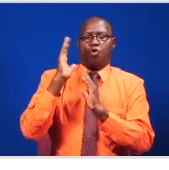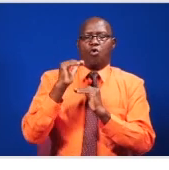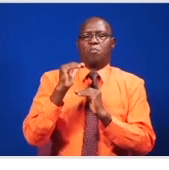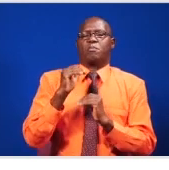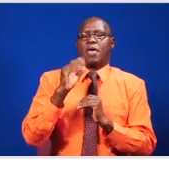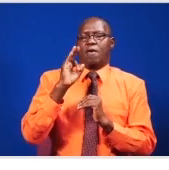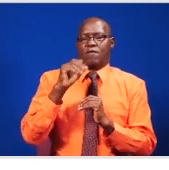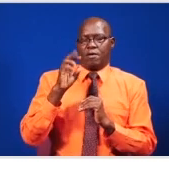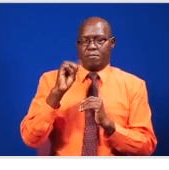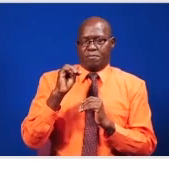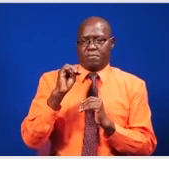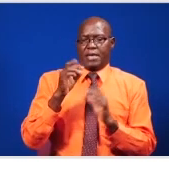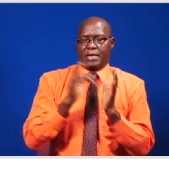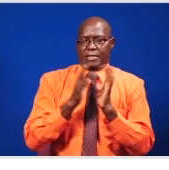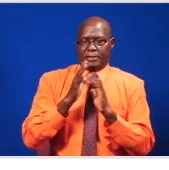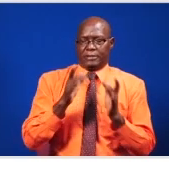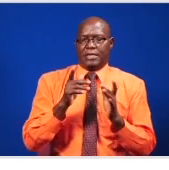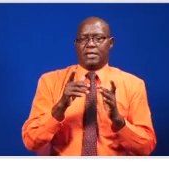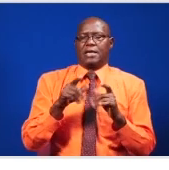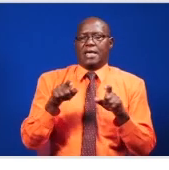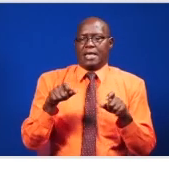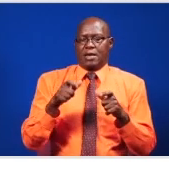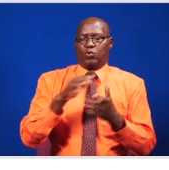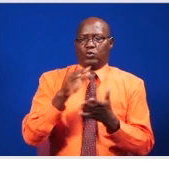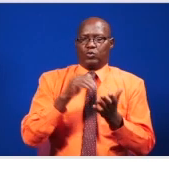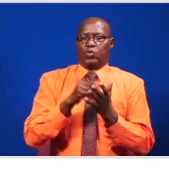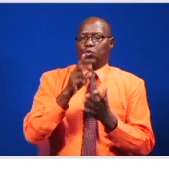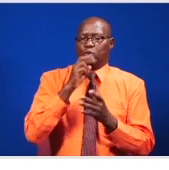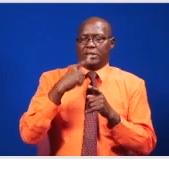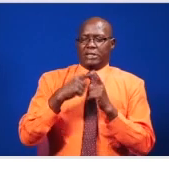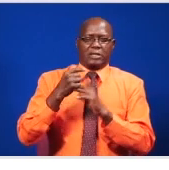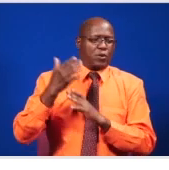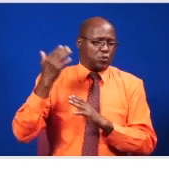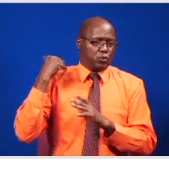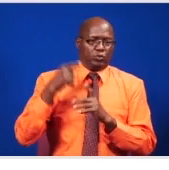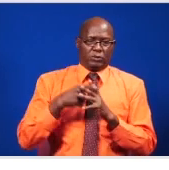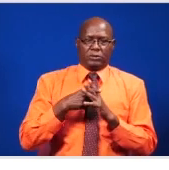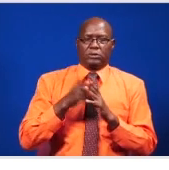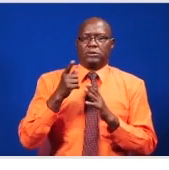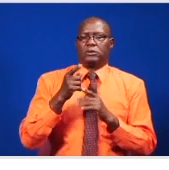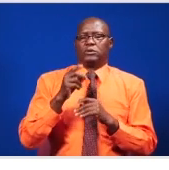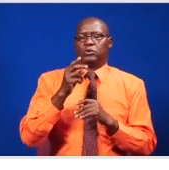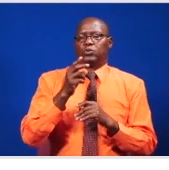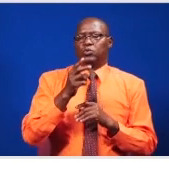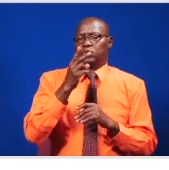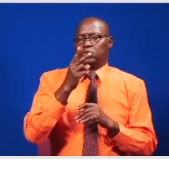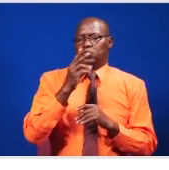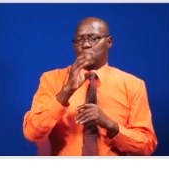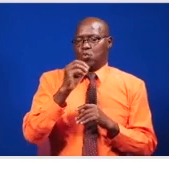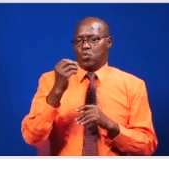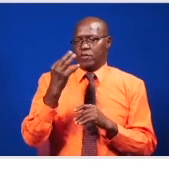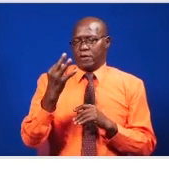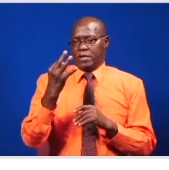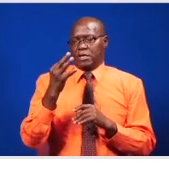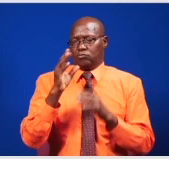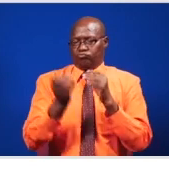a Christian radio station that started broadcasting 20 years ago. The station was founded in 2003 by Crisis the Answer